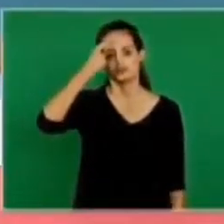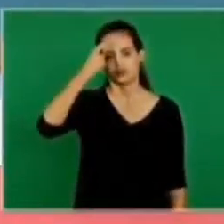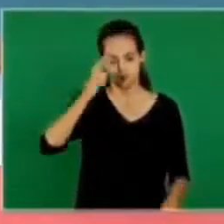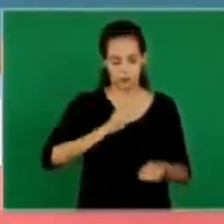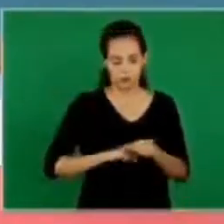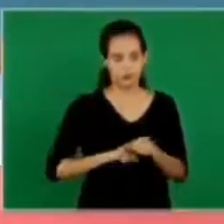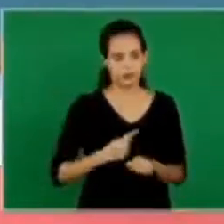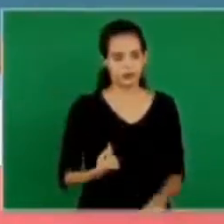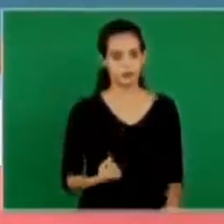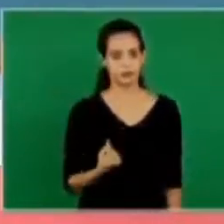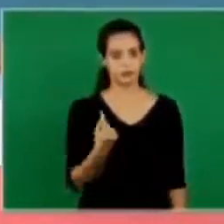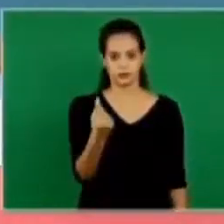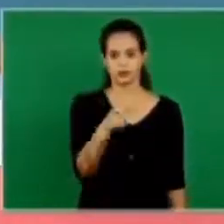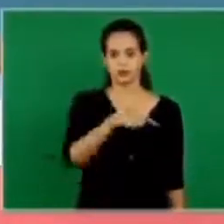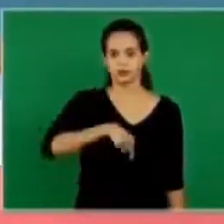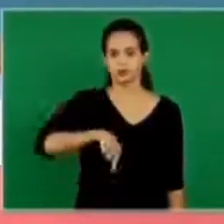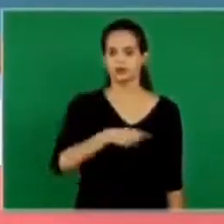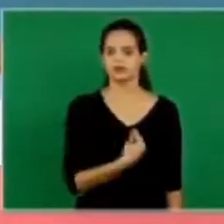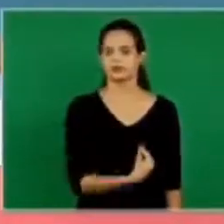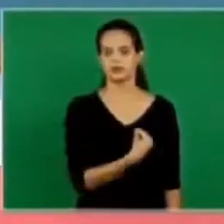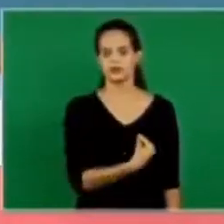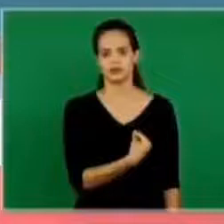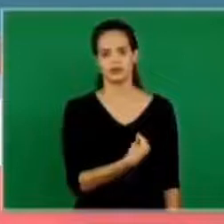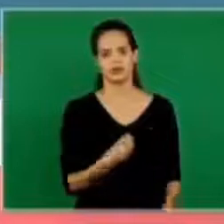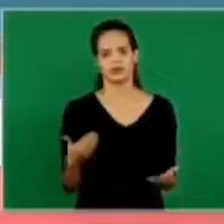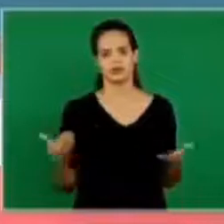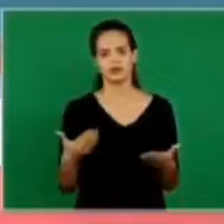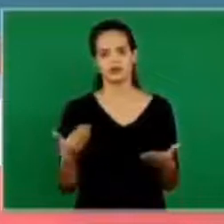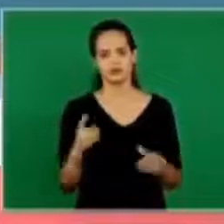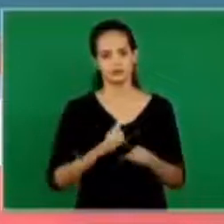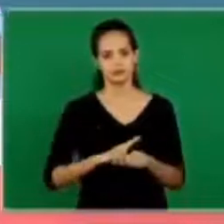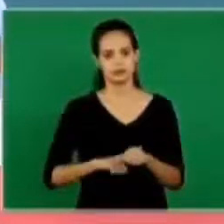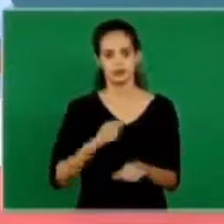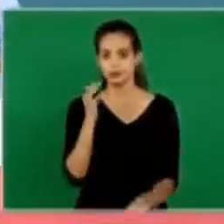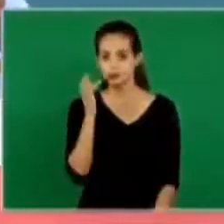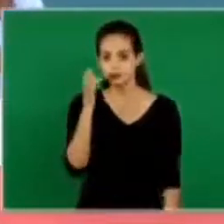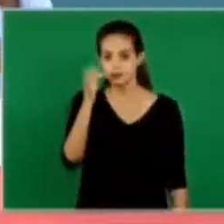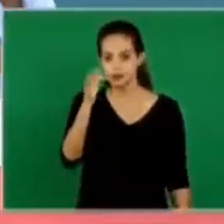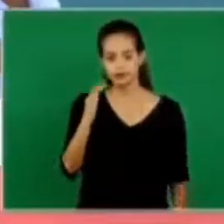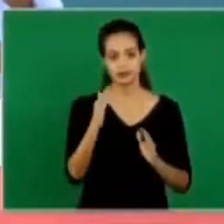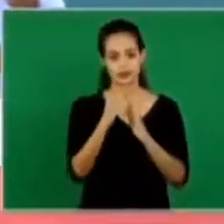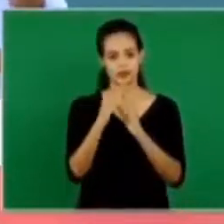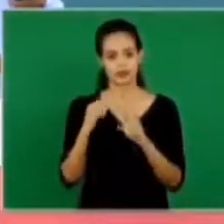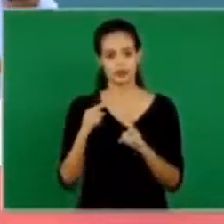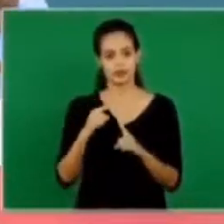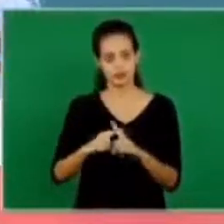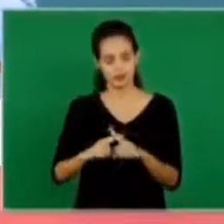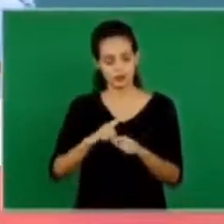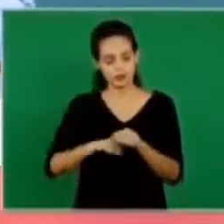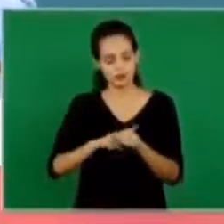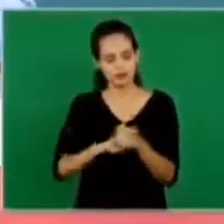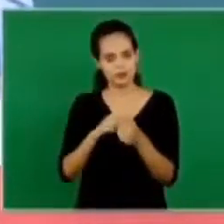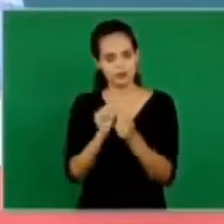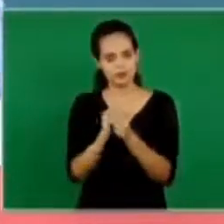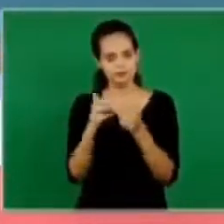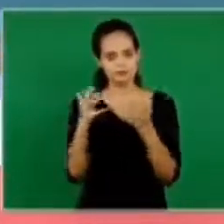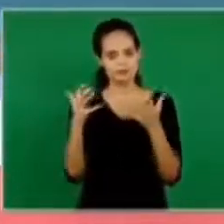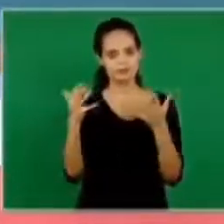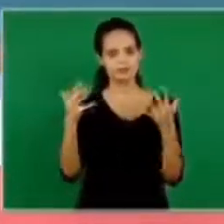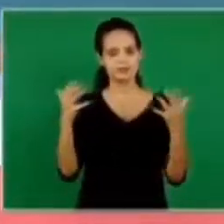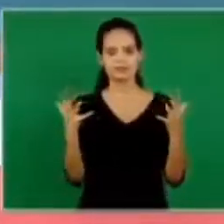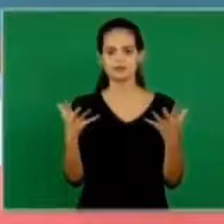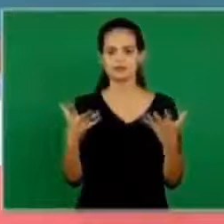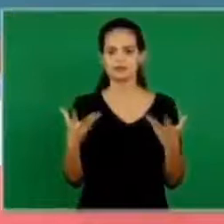of the unique moment in which the church is living. The church is living a glorious moment.